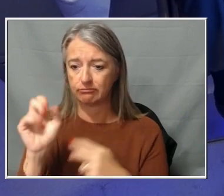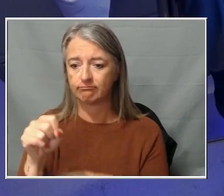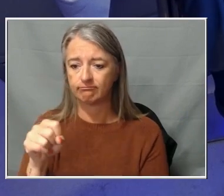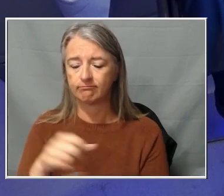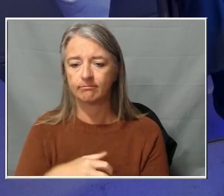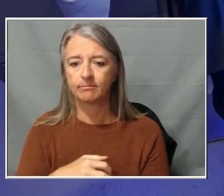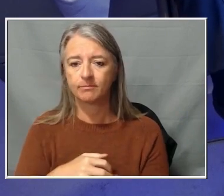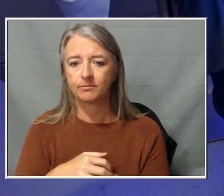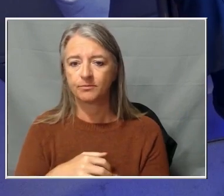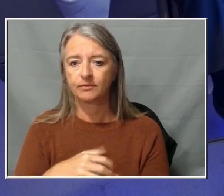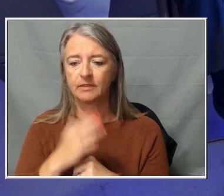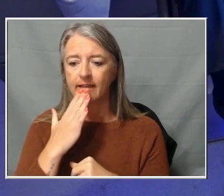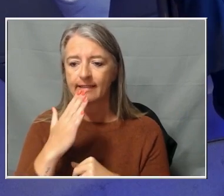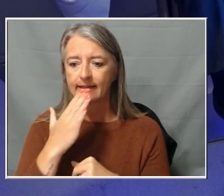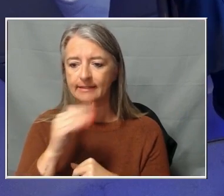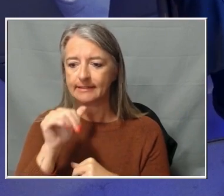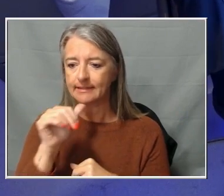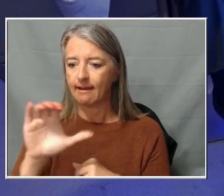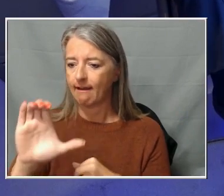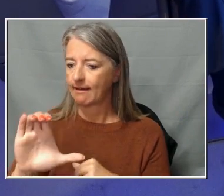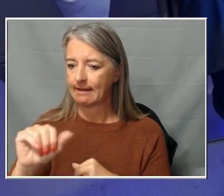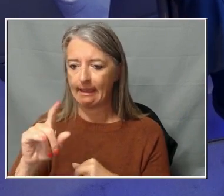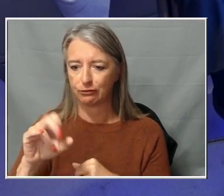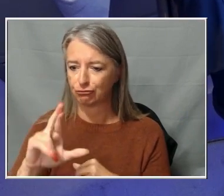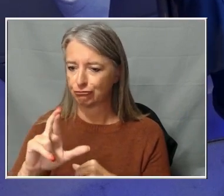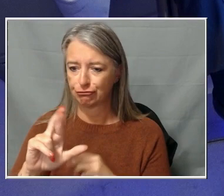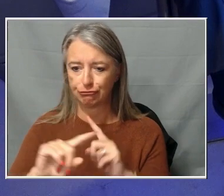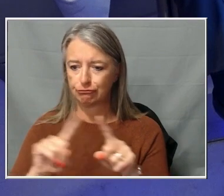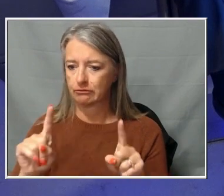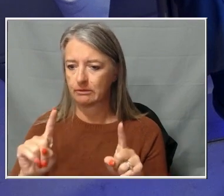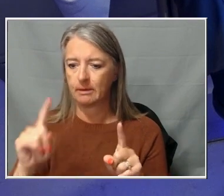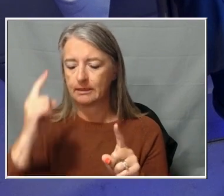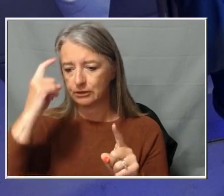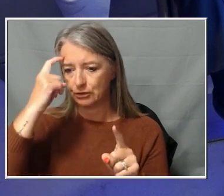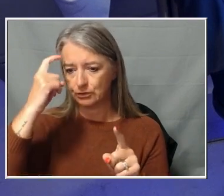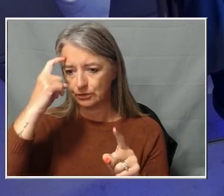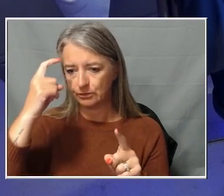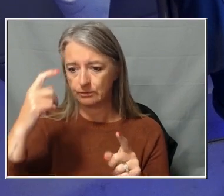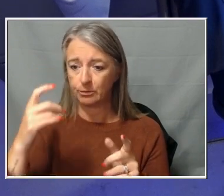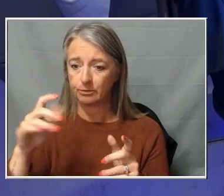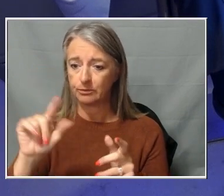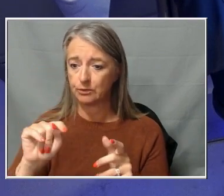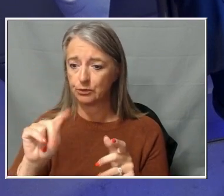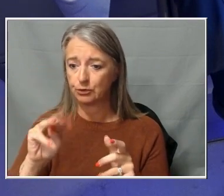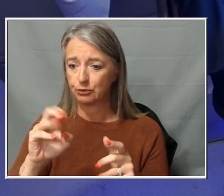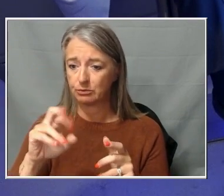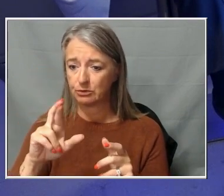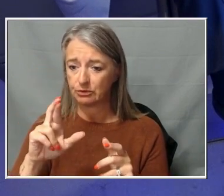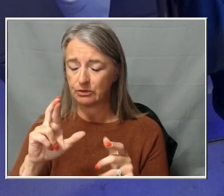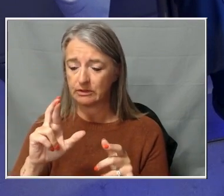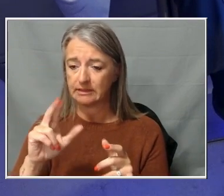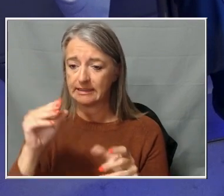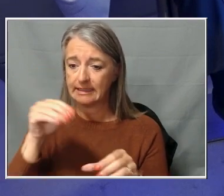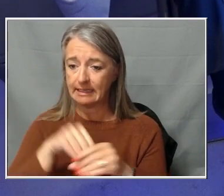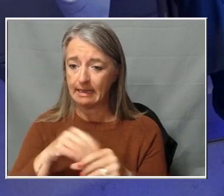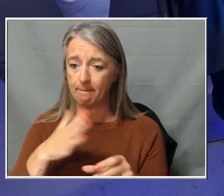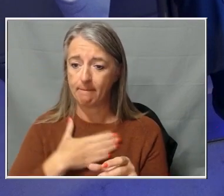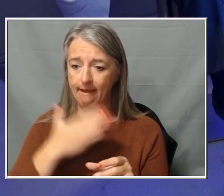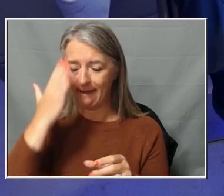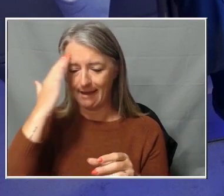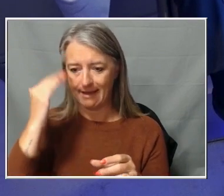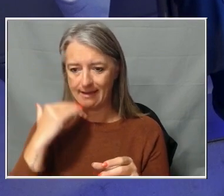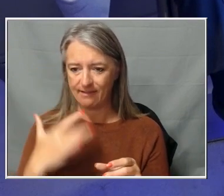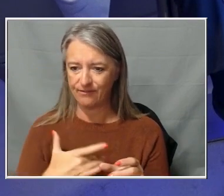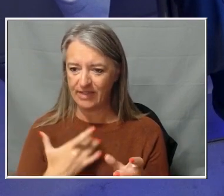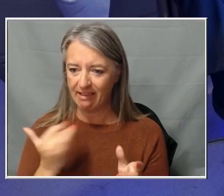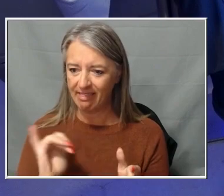So thankfully this was not cancer, but any tumor in the head is dangerous. And I'm sure when you saw that image, you're thinking, that is inside my head. What was that like when you